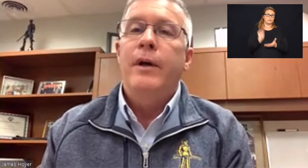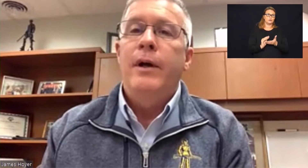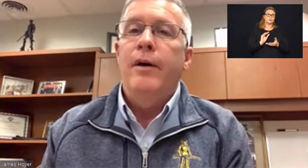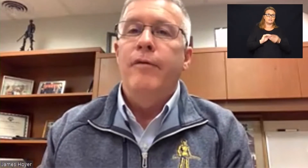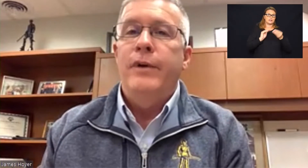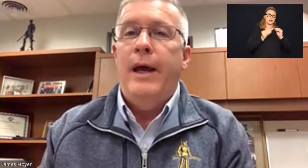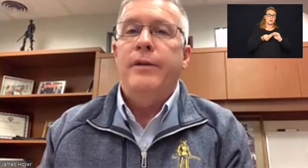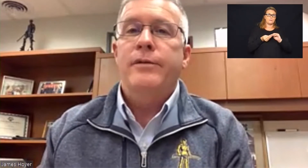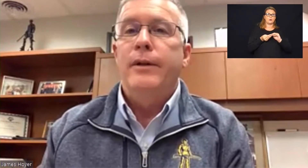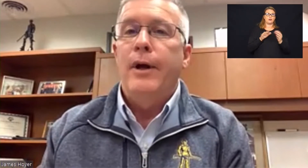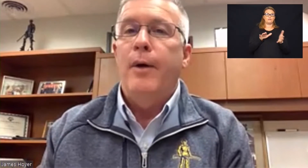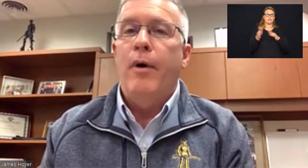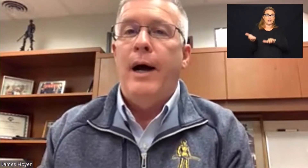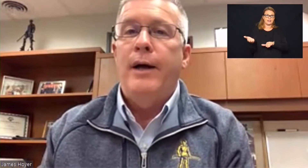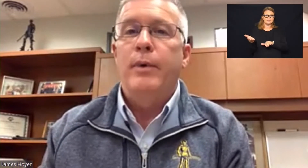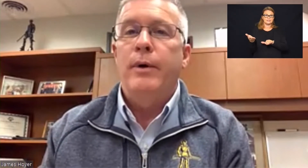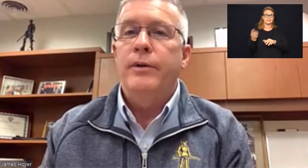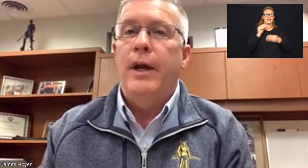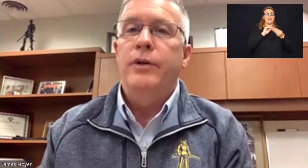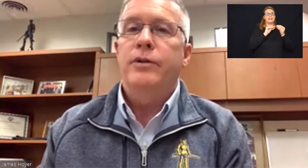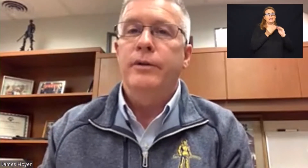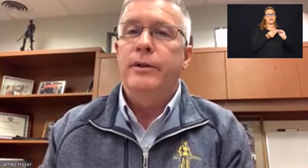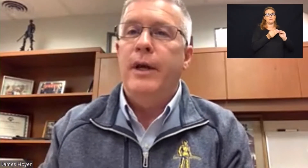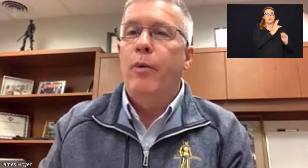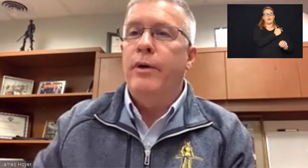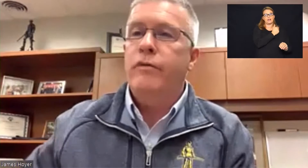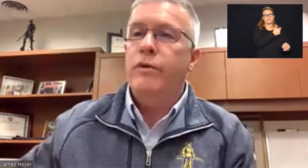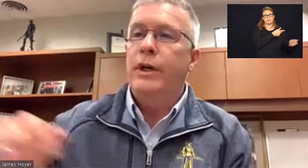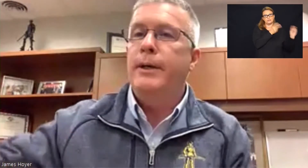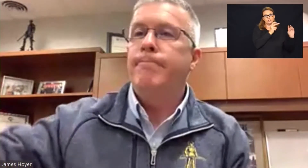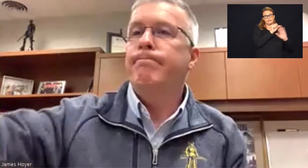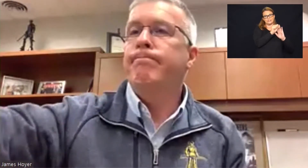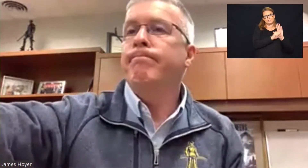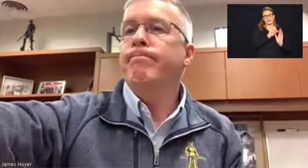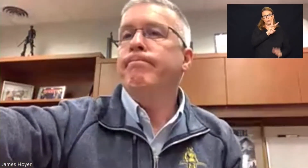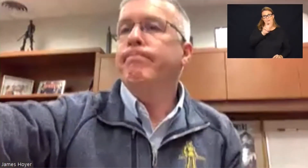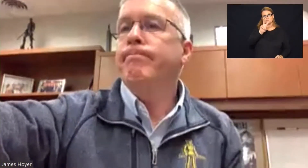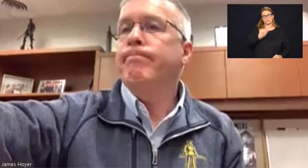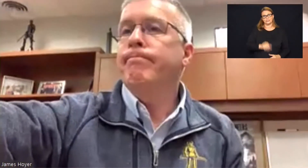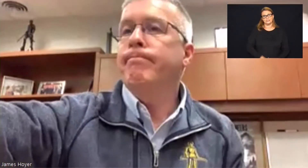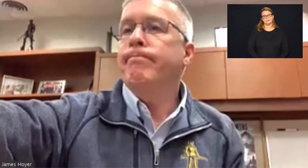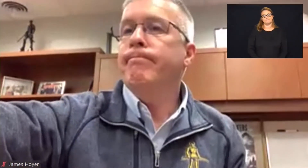of deaths and the number of hospitalizations in the state of West Virginia.